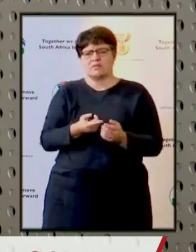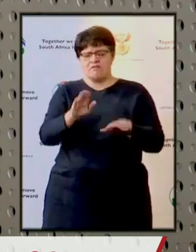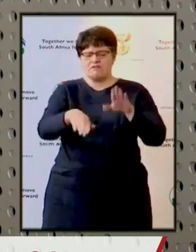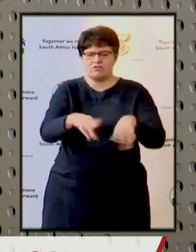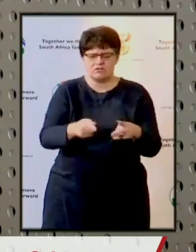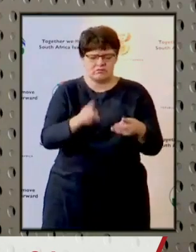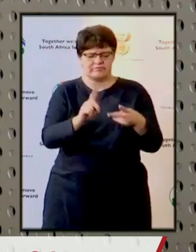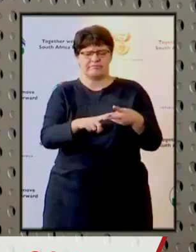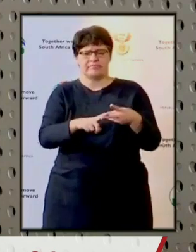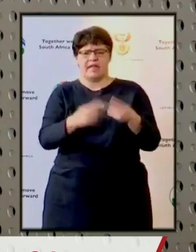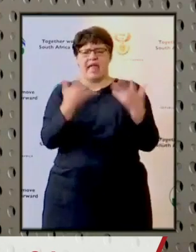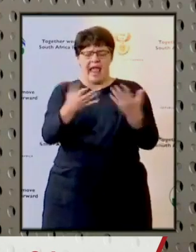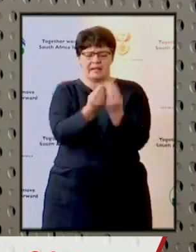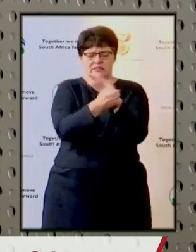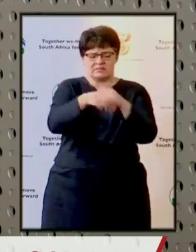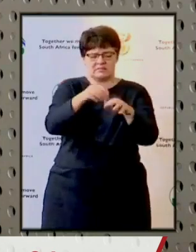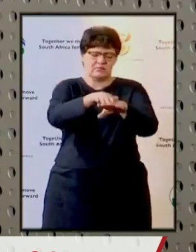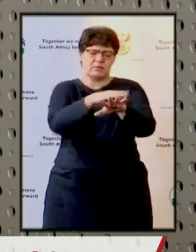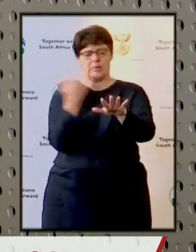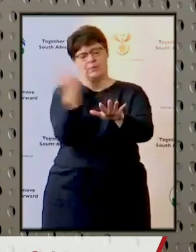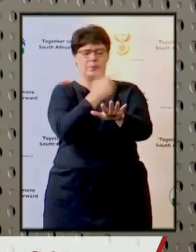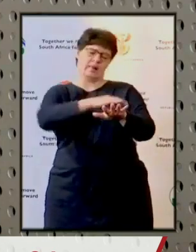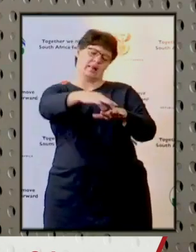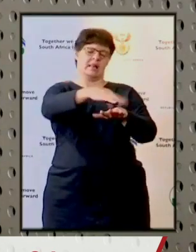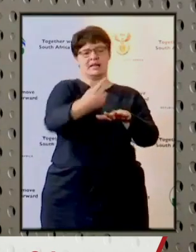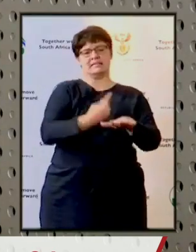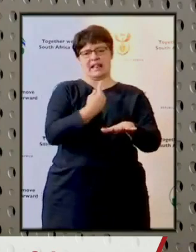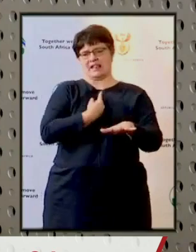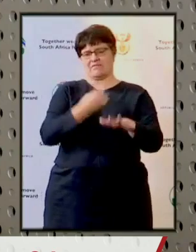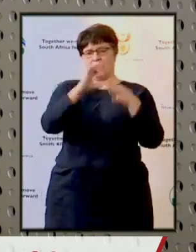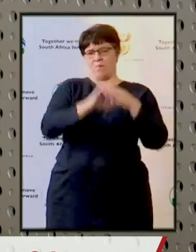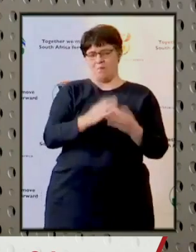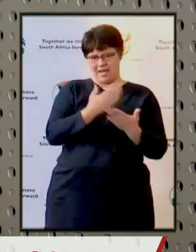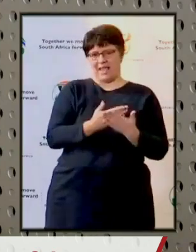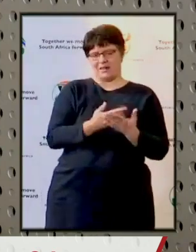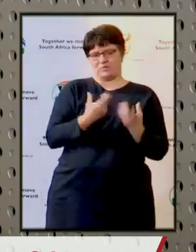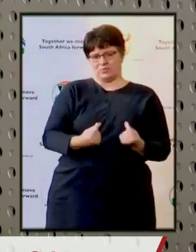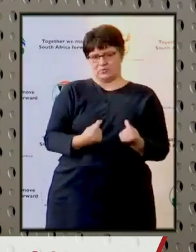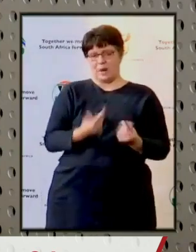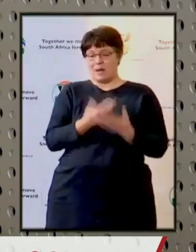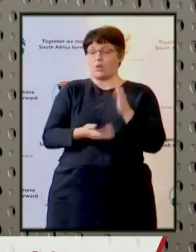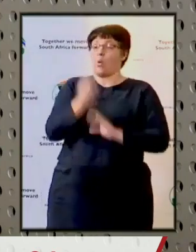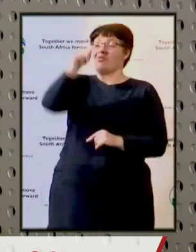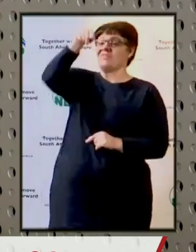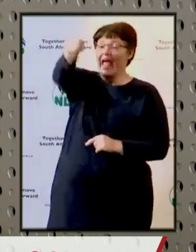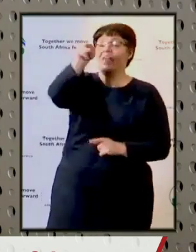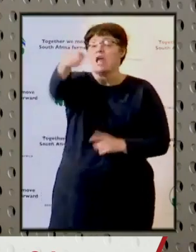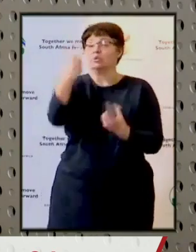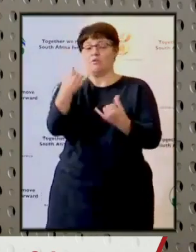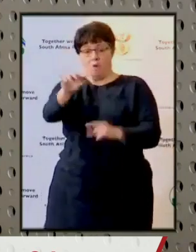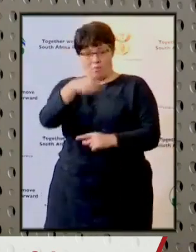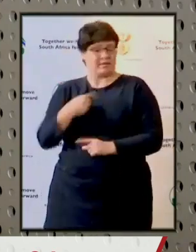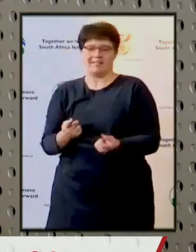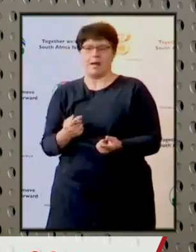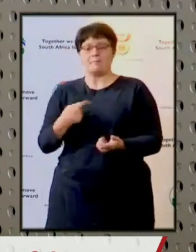pedicure products, so that at least you can do it, you can buy those things and do it at home. The hair